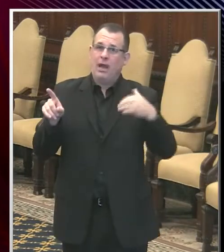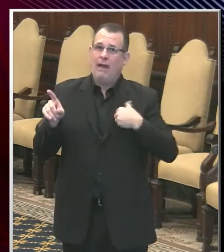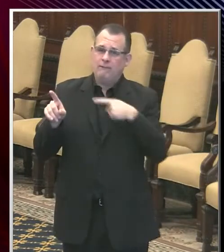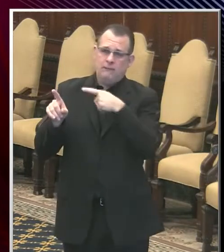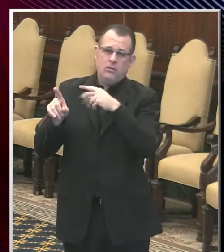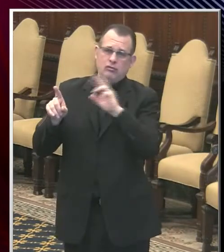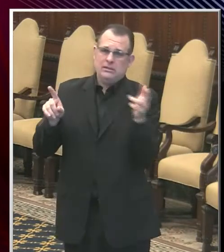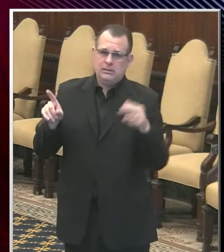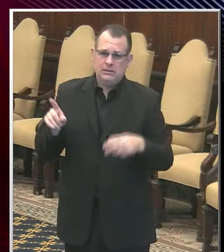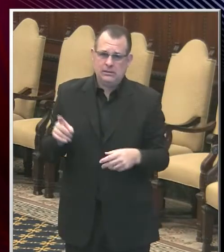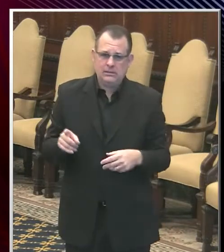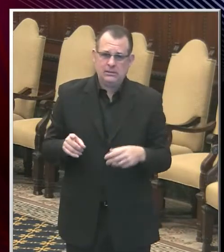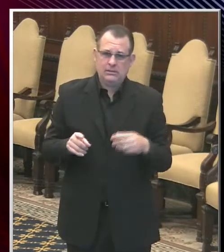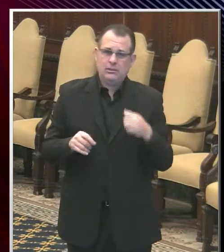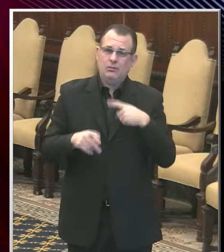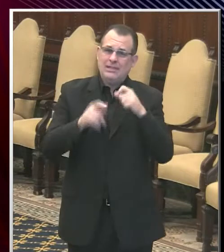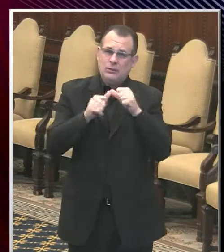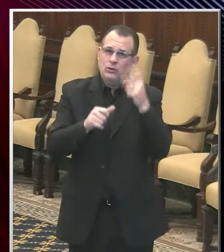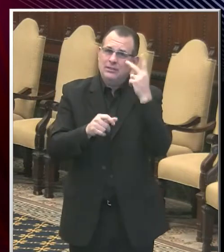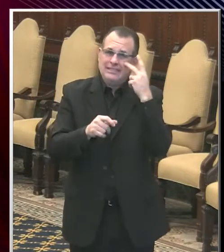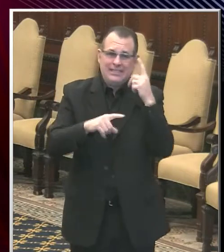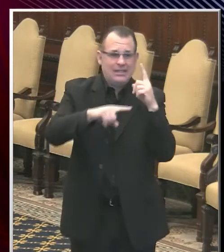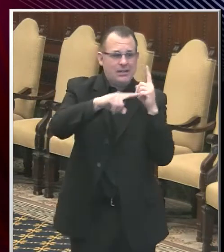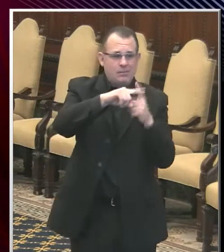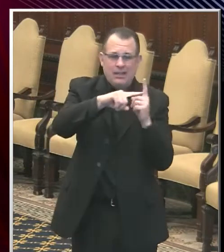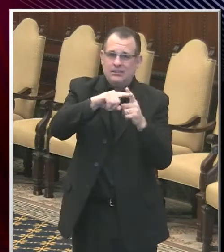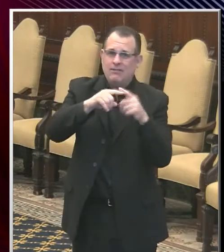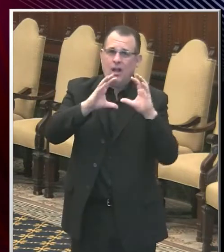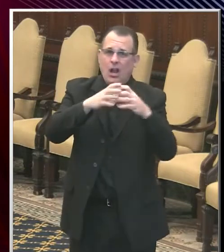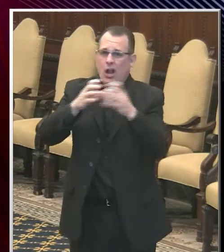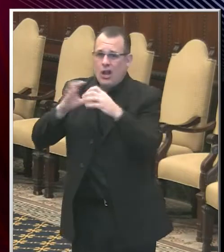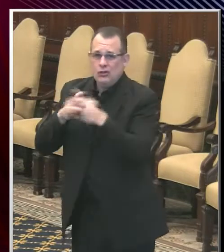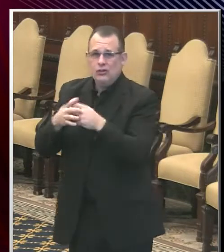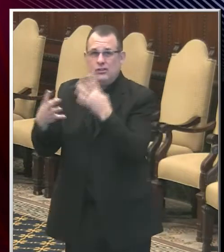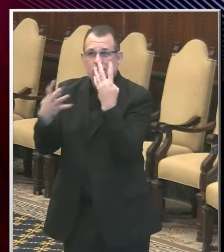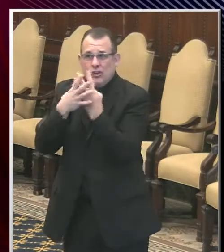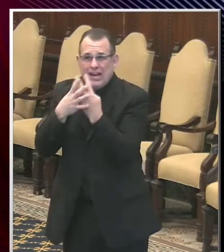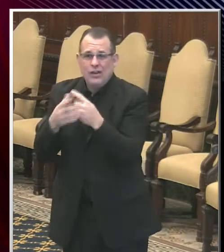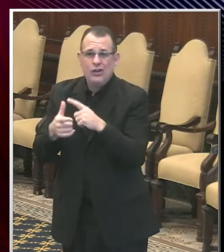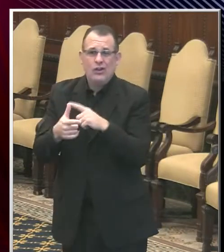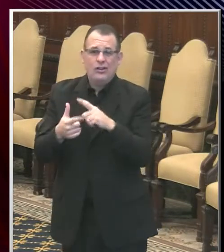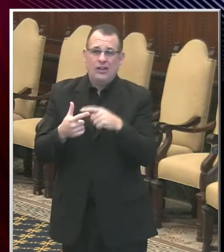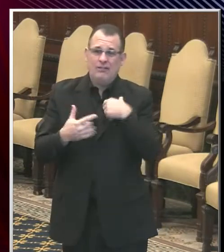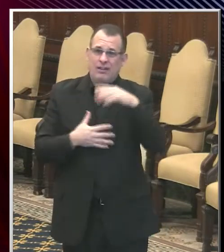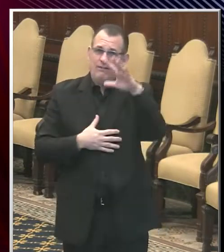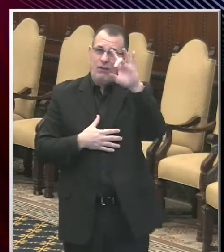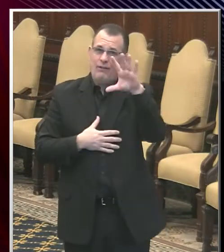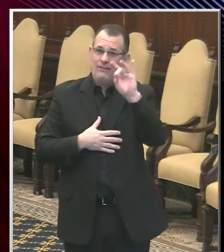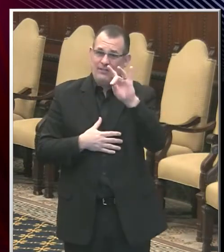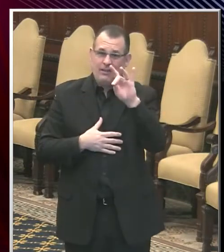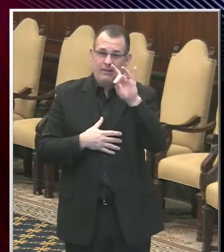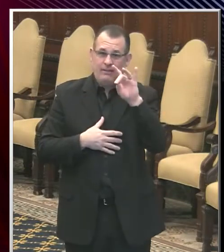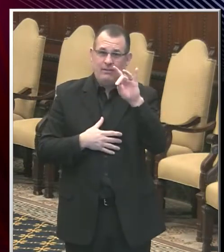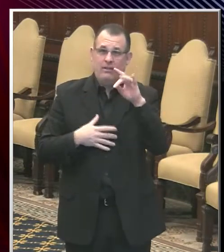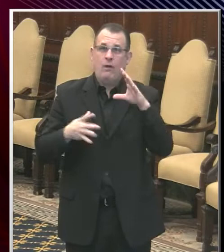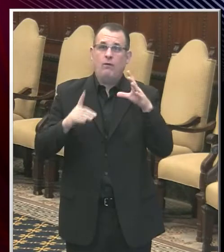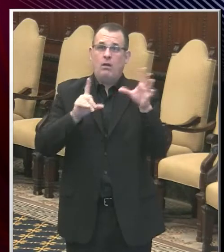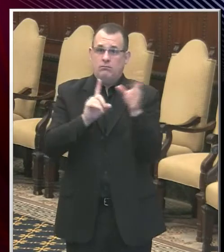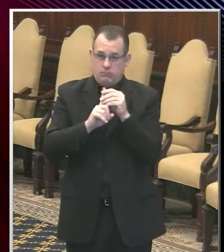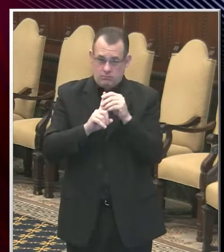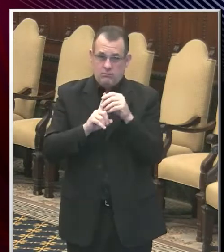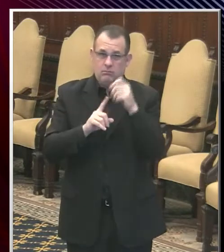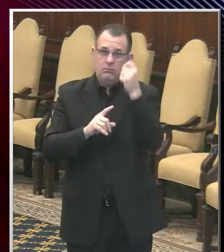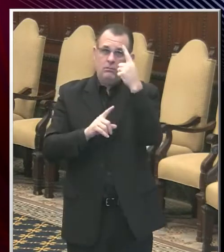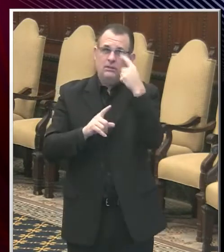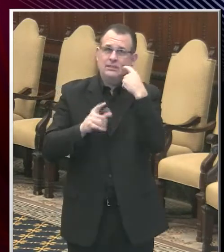clusters in congregate settings. The situation with the city's jail is we currently have 58 inmates who are testing positive. That includes 1 new positive